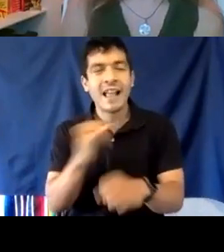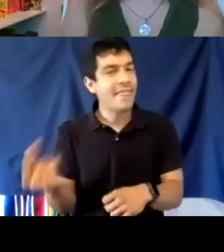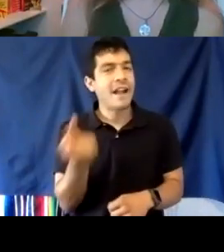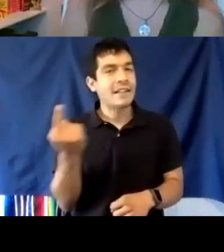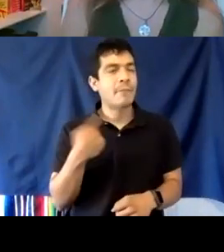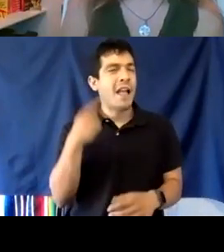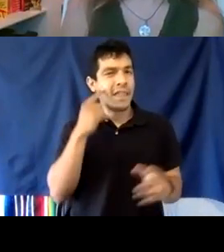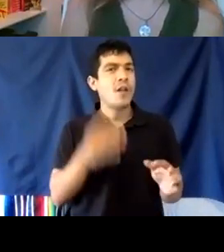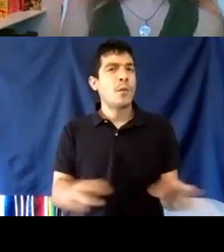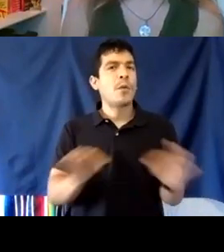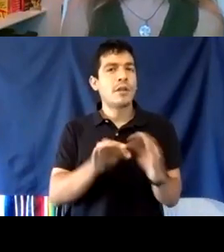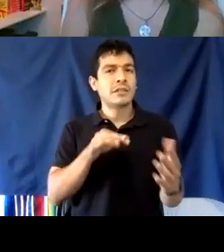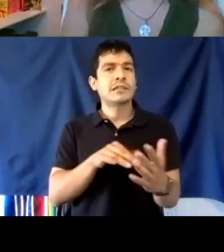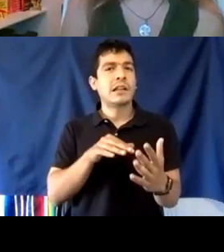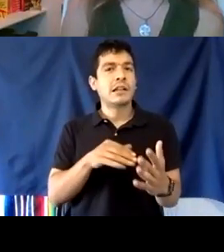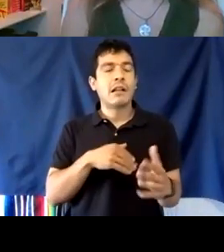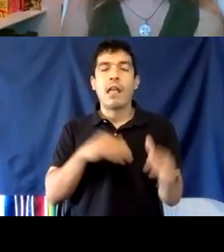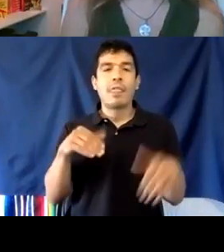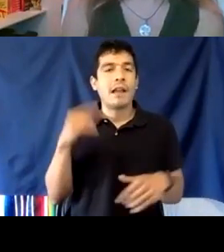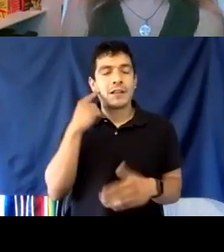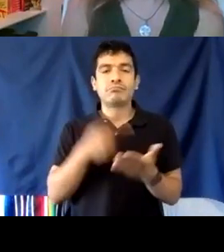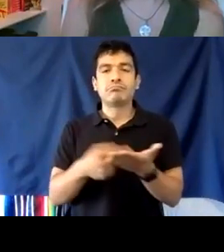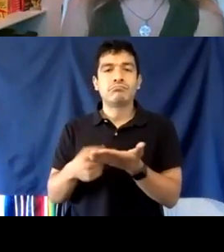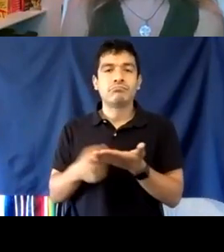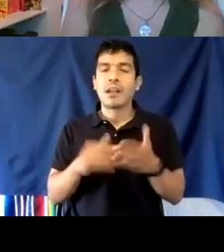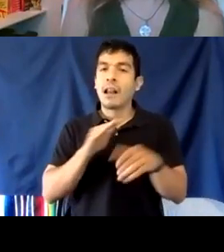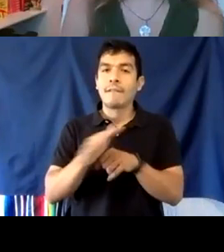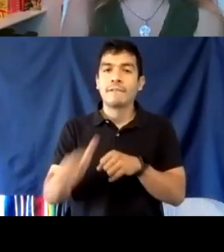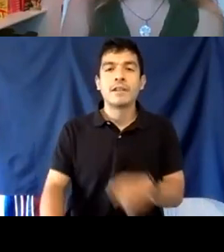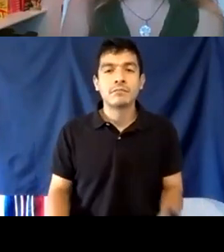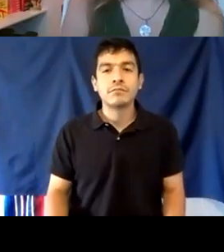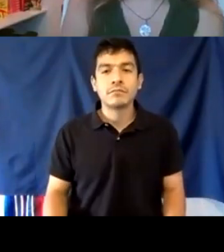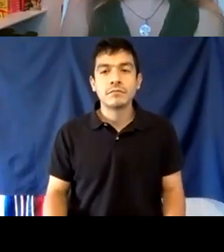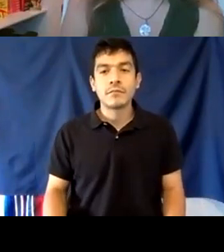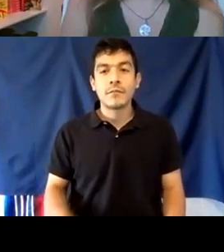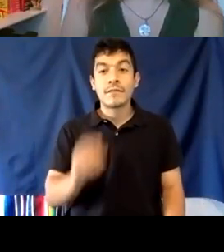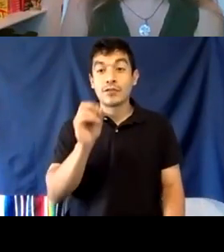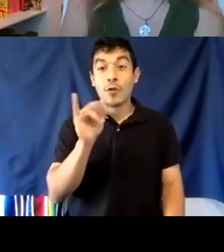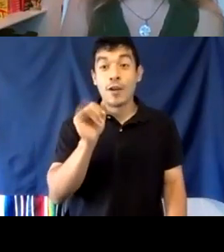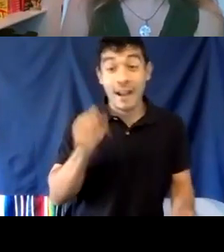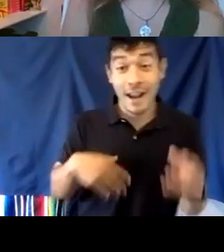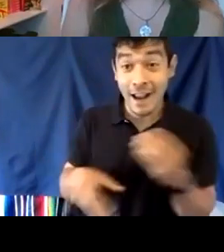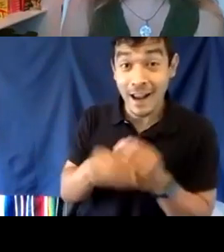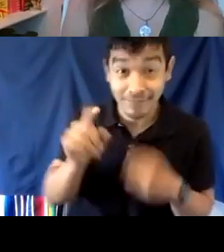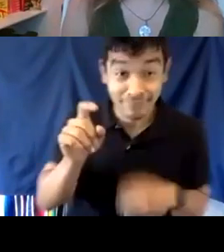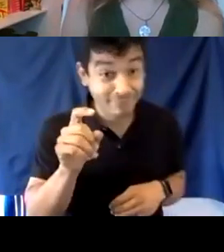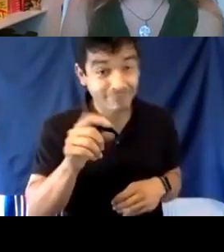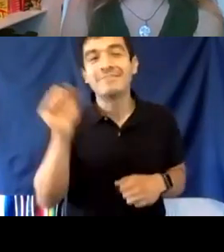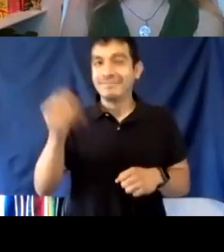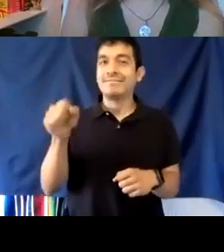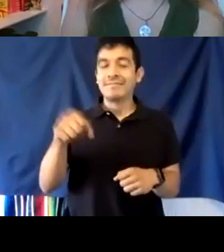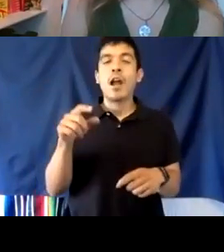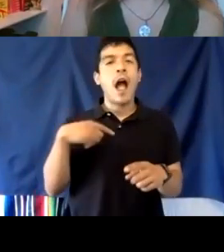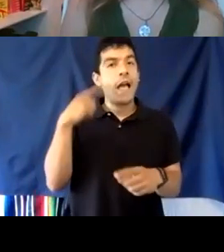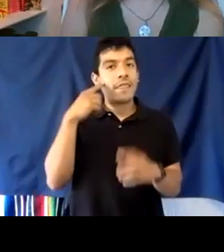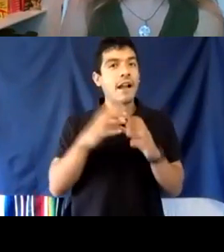worth studying. I don't hear get talked about enough. Can I add to that? You know, I think a lot of